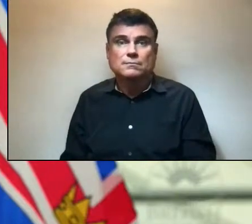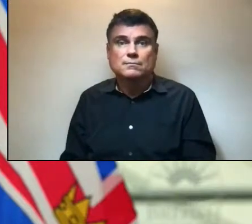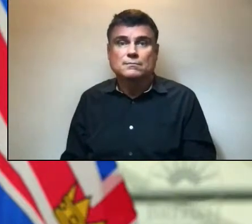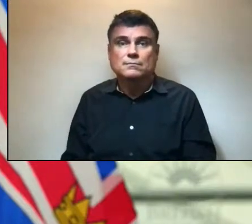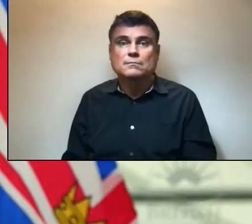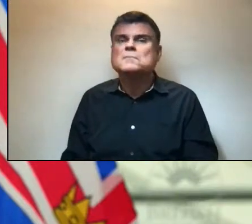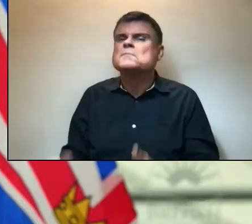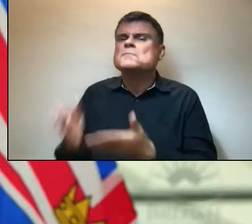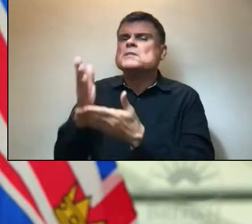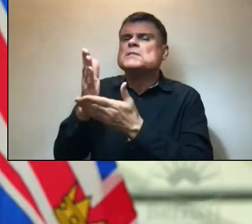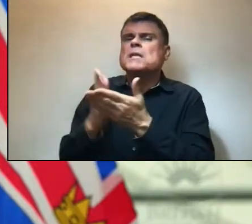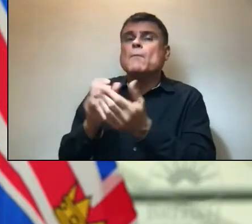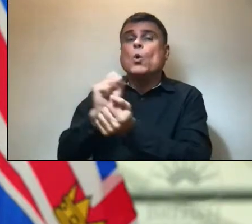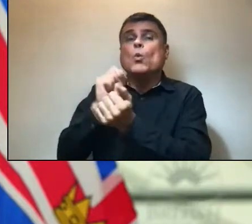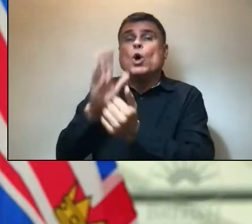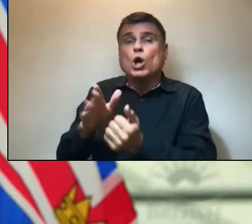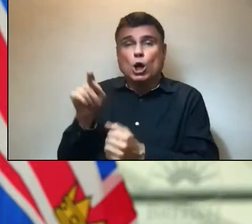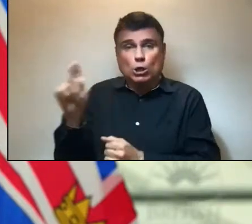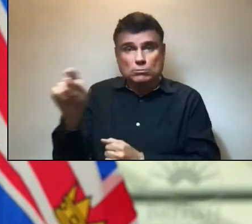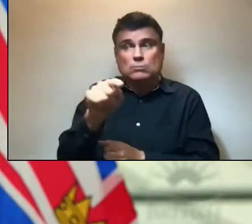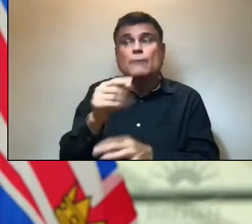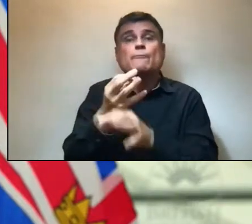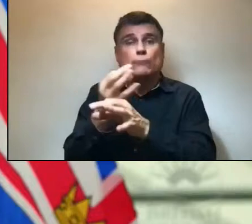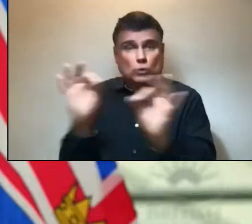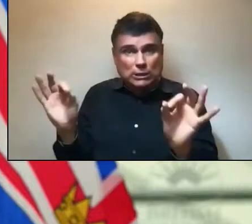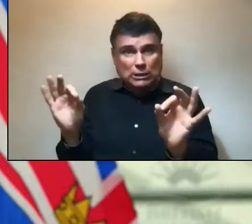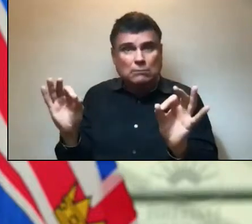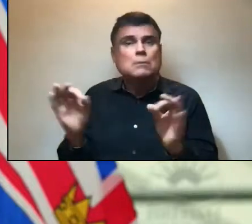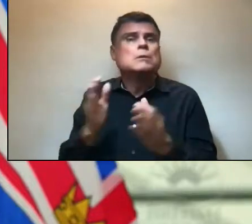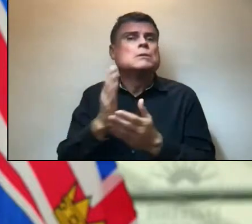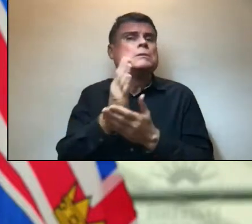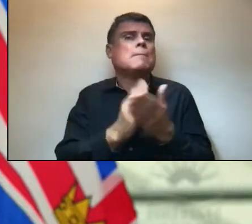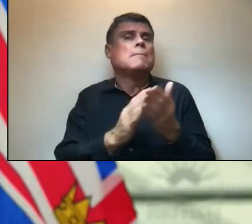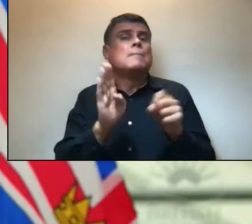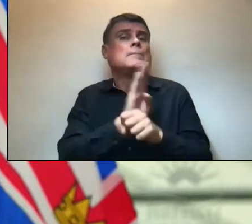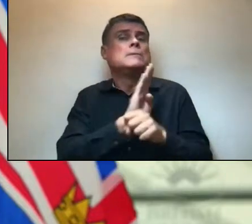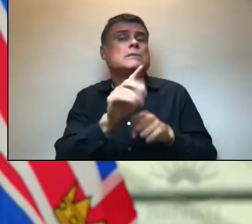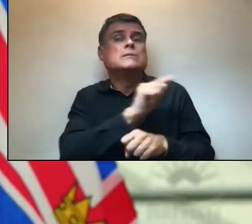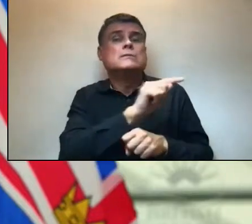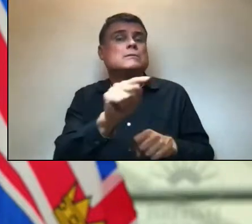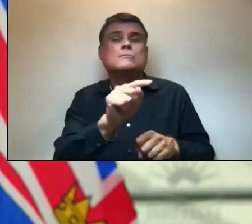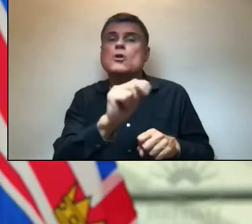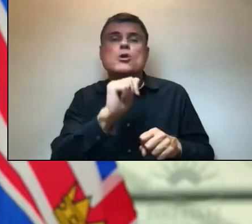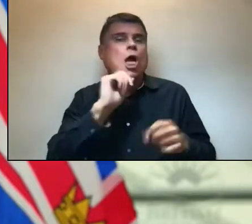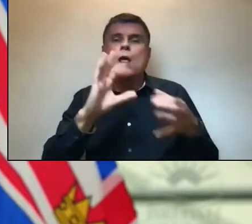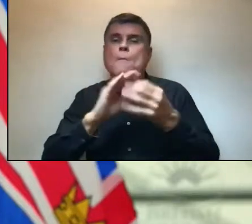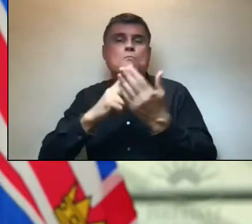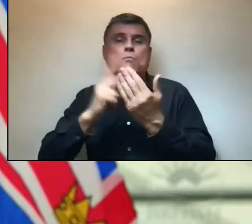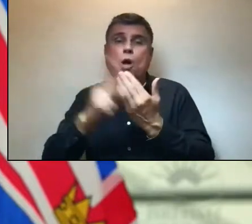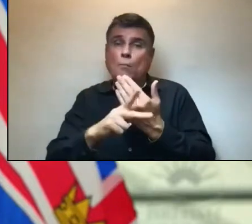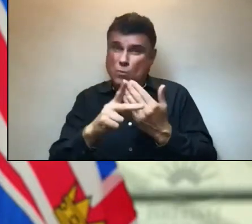being provided free, while others, if their business declines to participate, don't get this service?